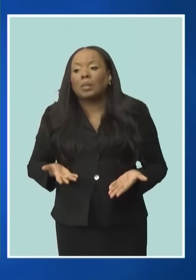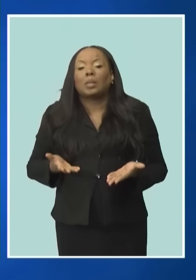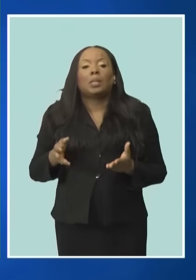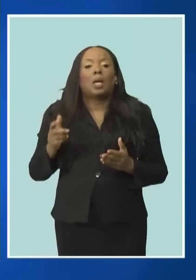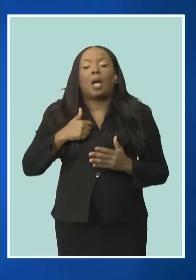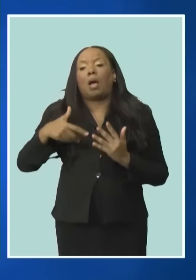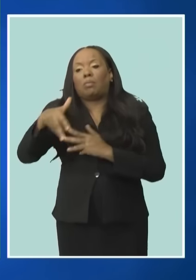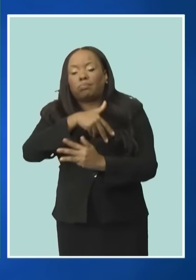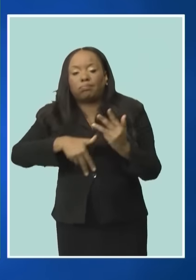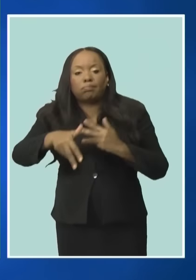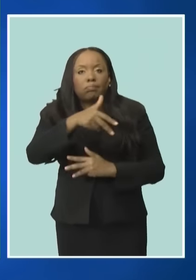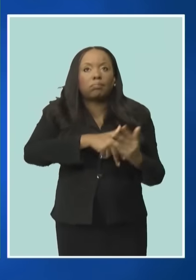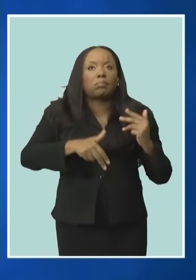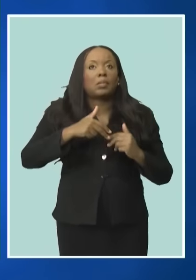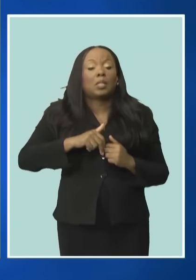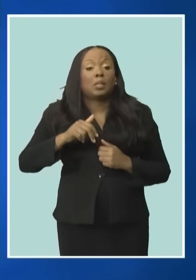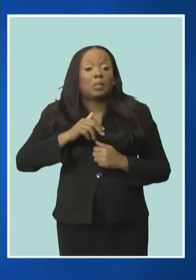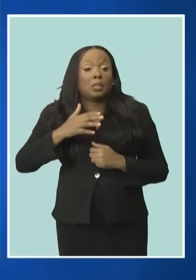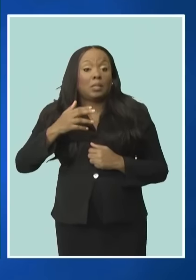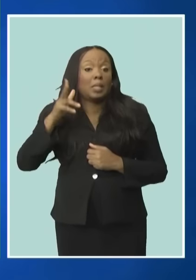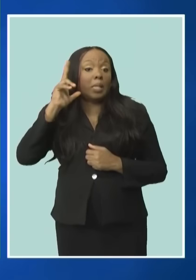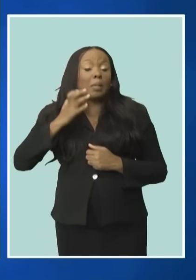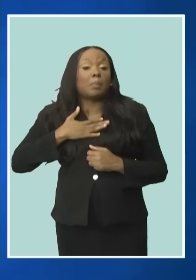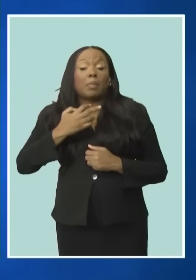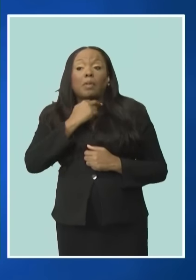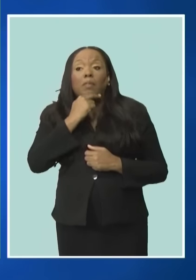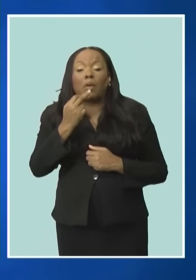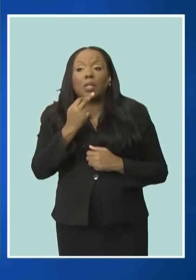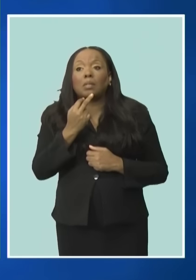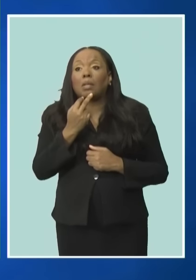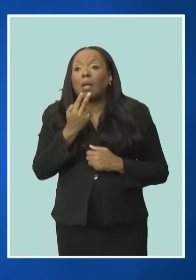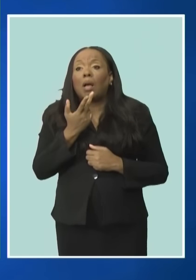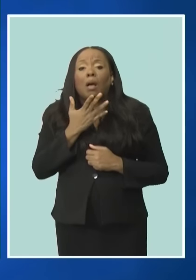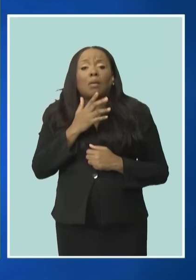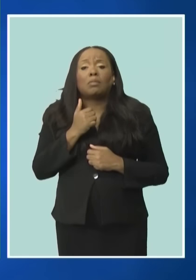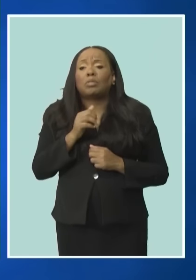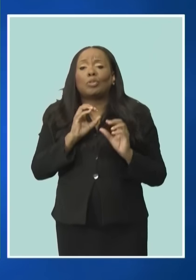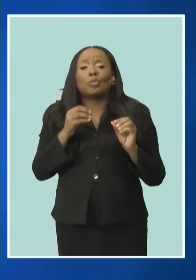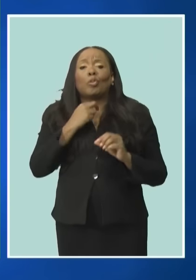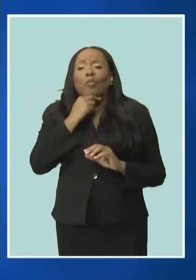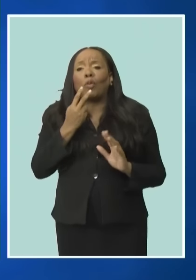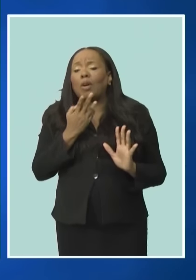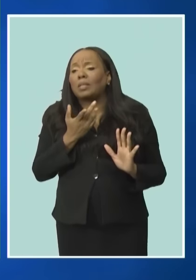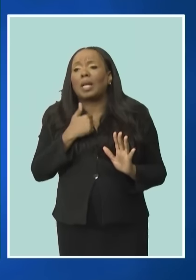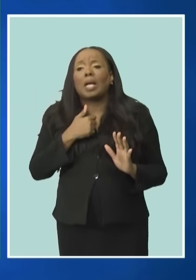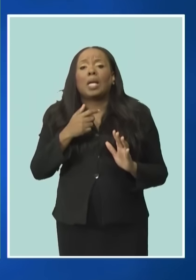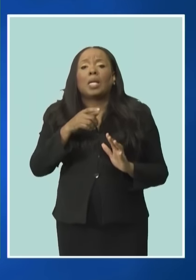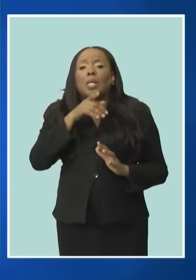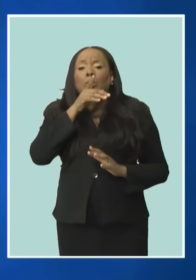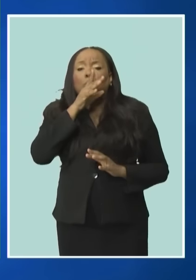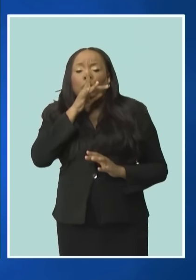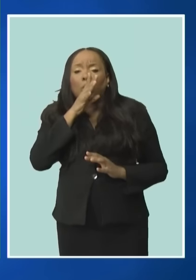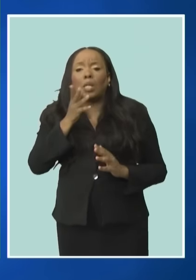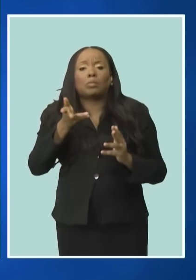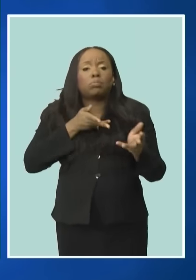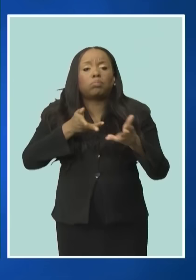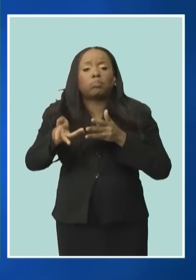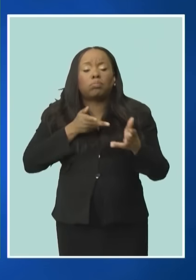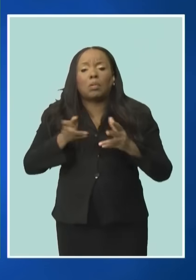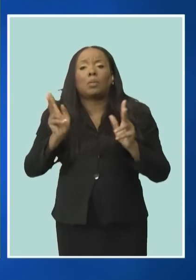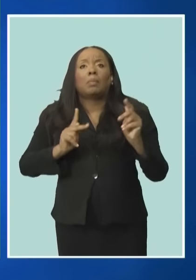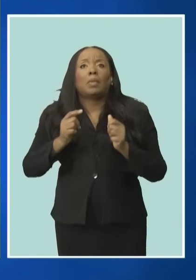to people. As you can hear, my voice is gone from talking to people and informing them and answering their questions, which they love what they